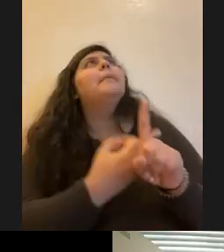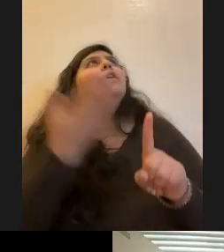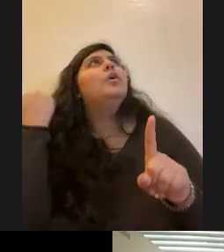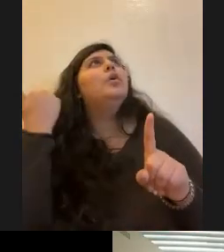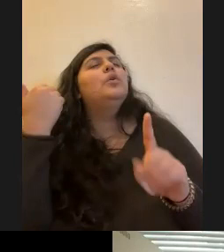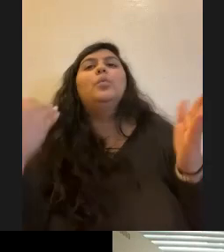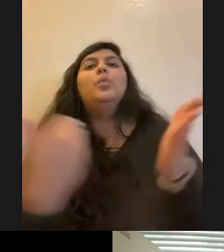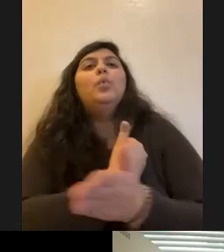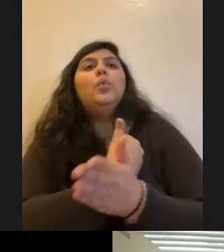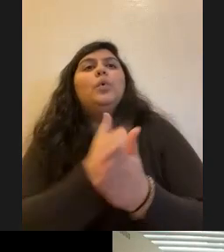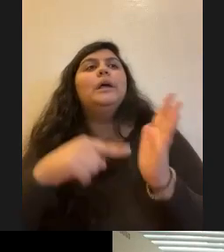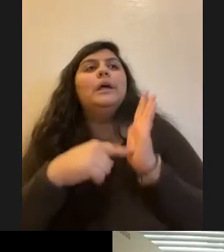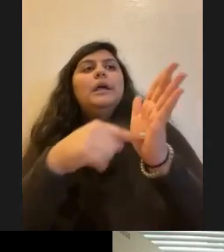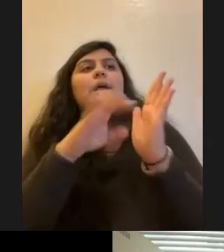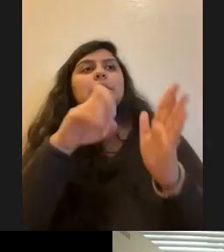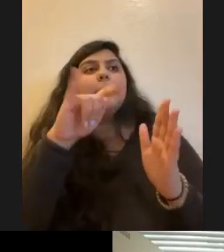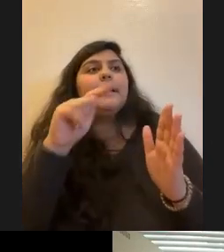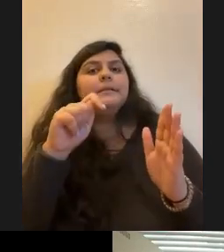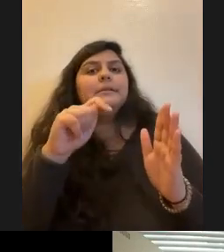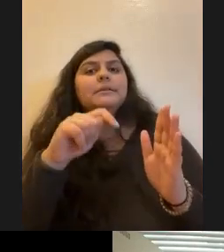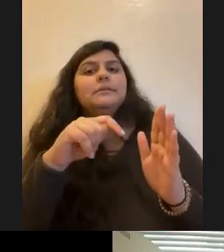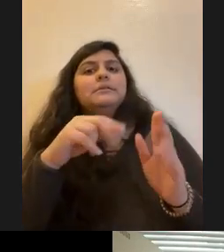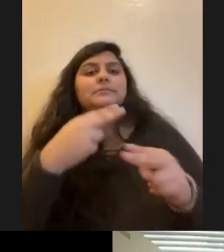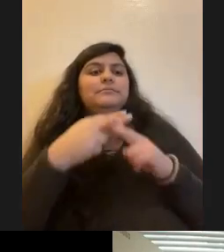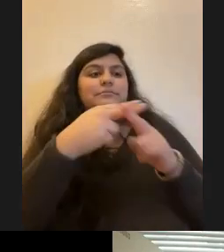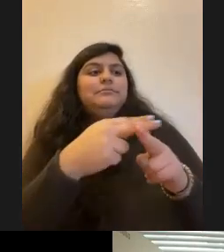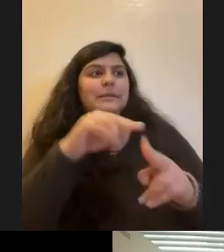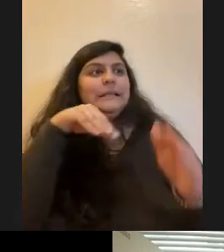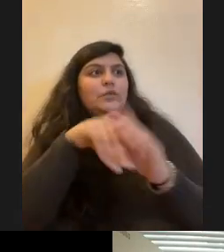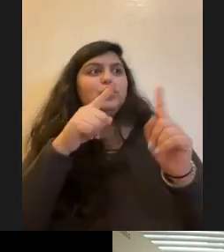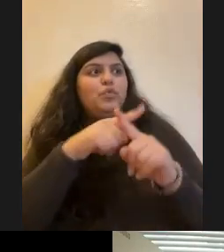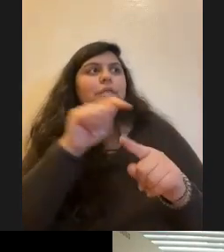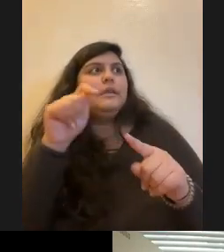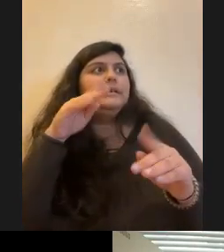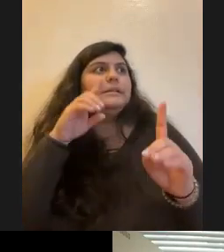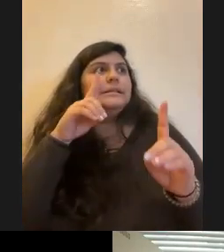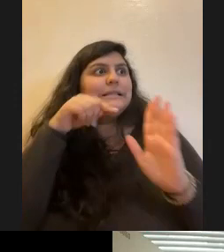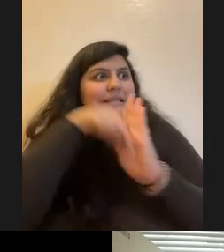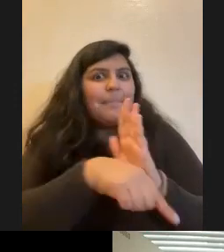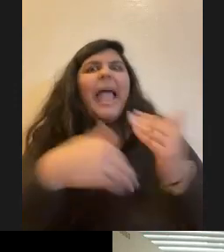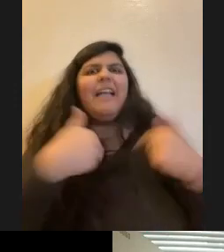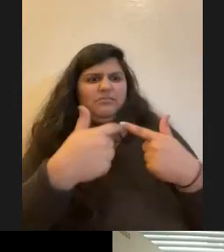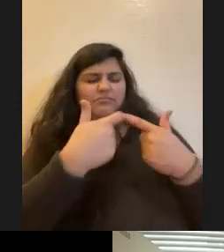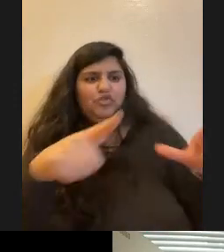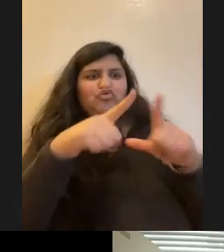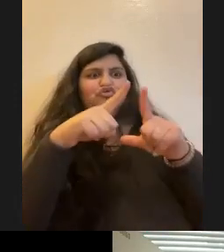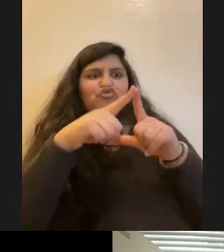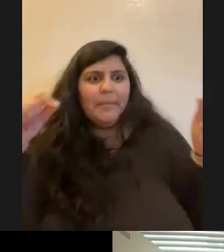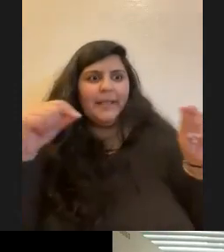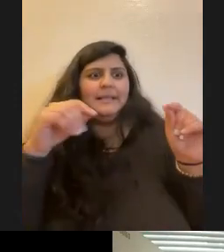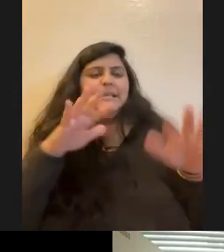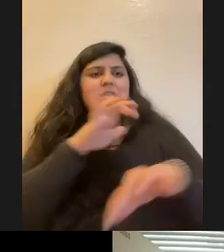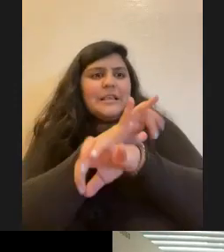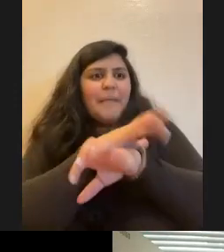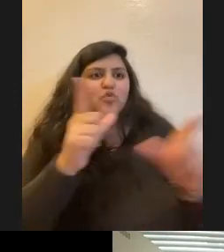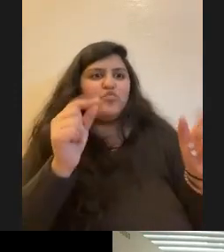exhibit opened at the Monterey Bay Aquarium called Into the Deep, and they have like giant Japanese spider crabs and like all sorts of stuff that